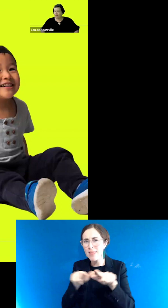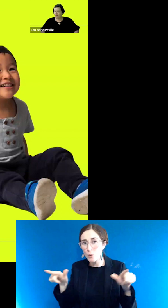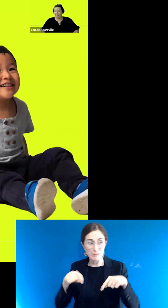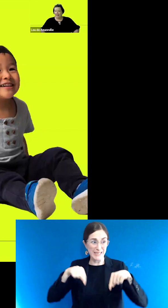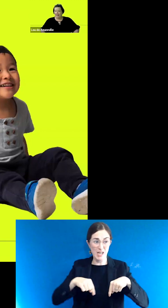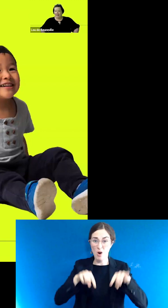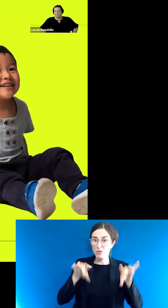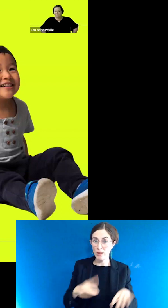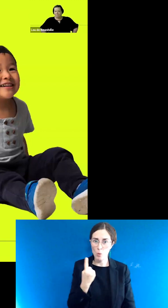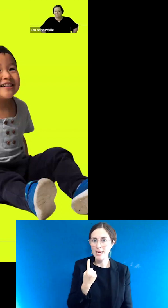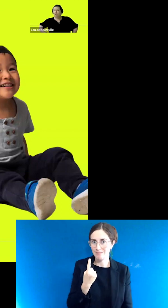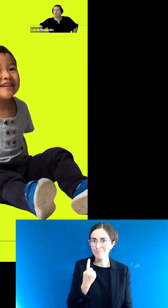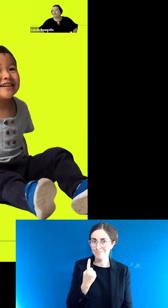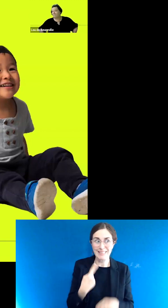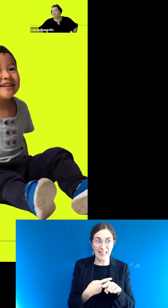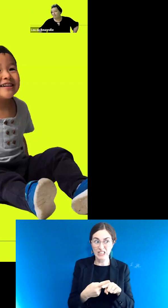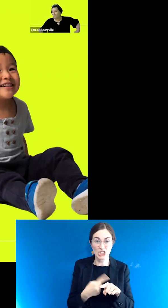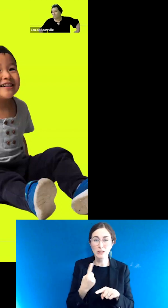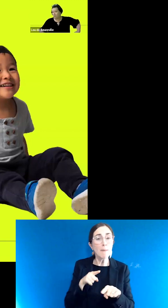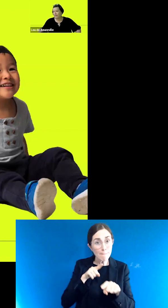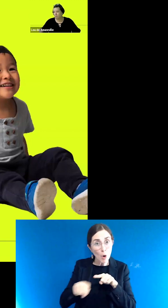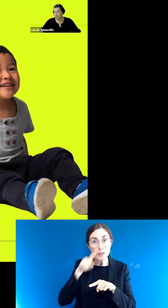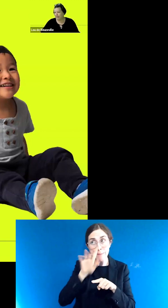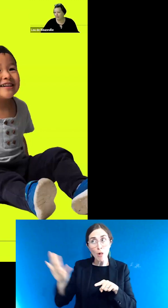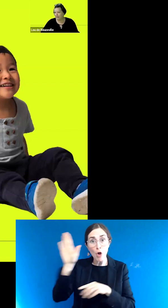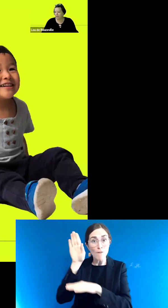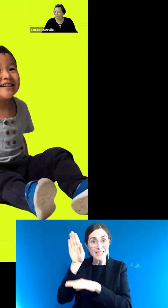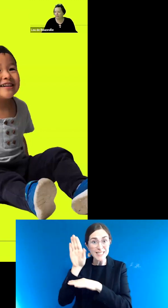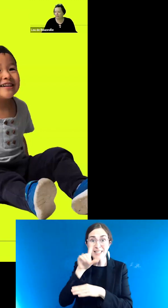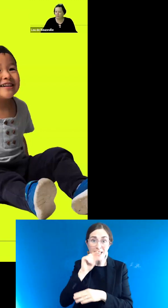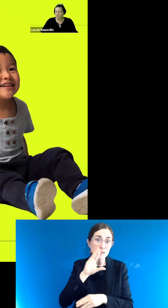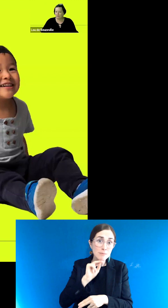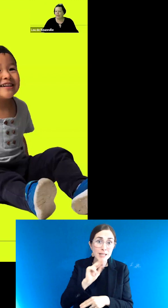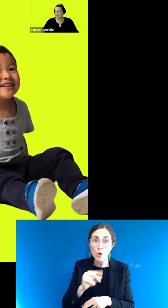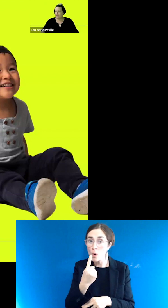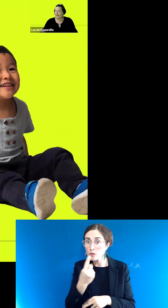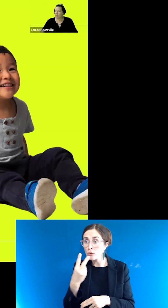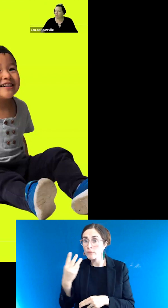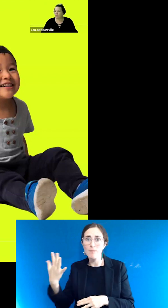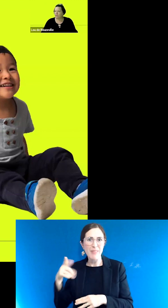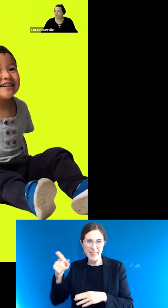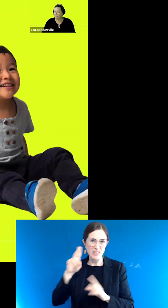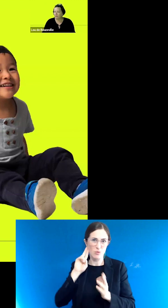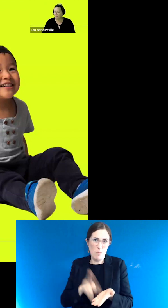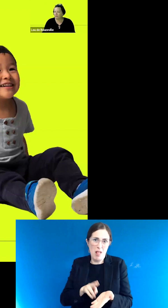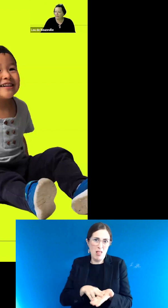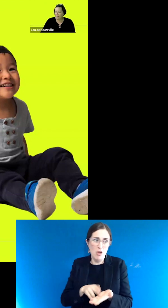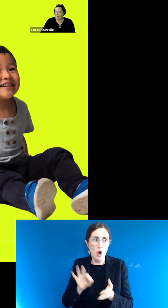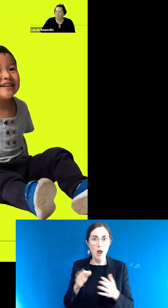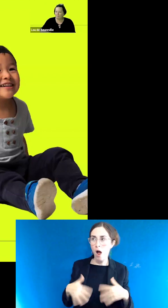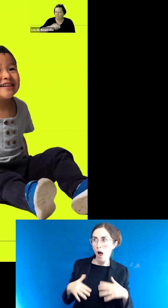world. The majority of people in the world speak more than one language. Like, it's not amazing, it's actually normal.